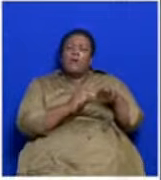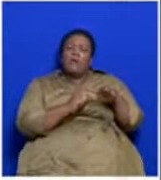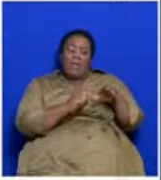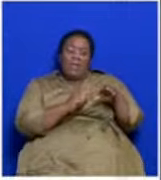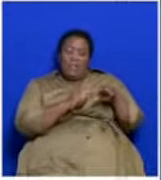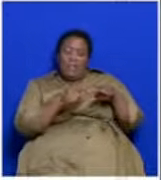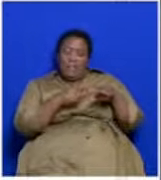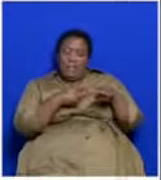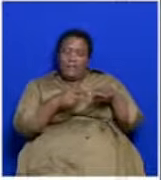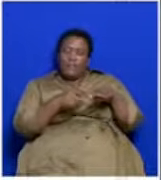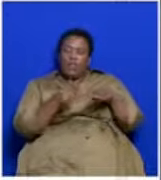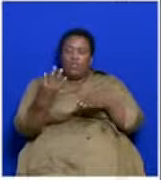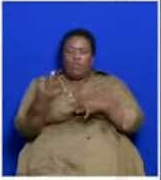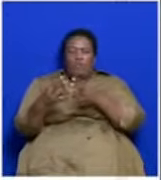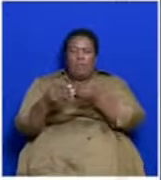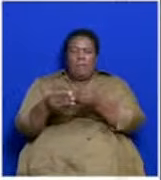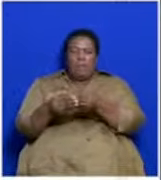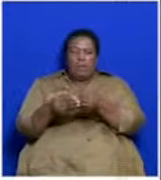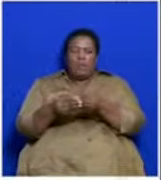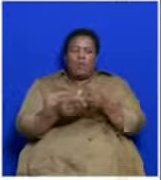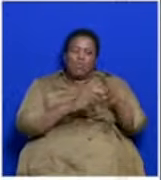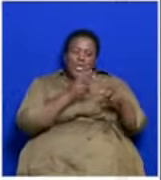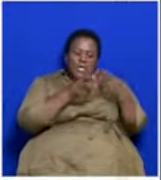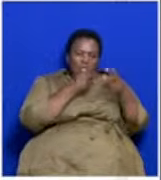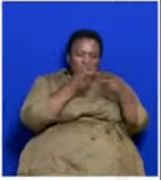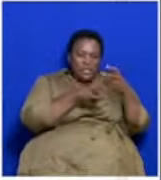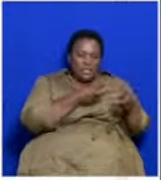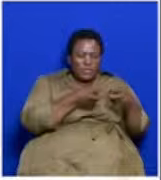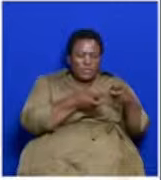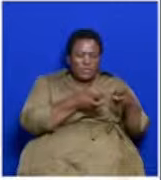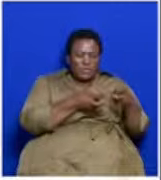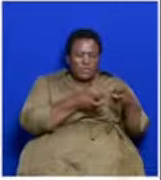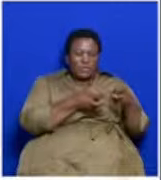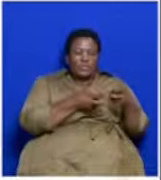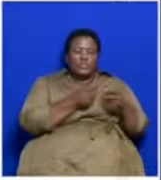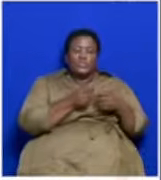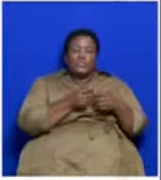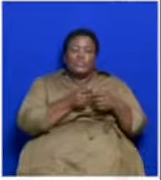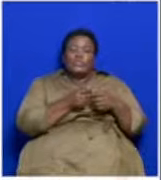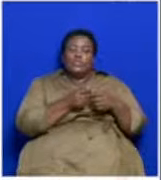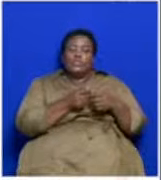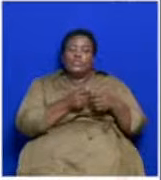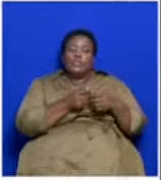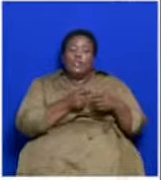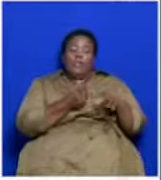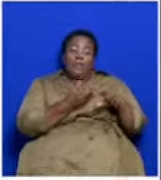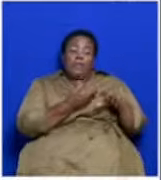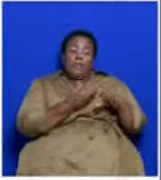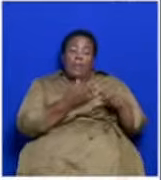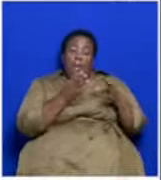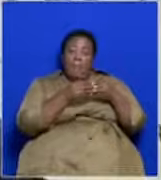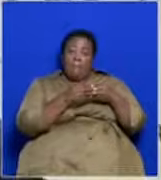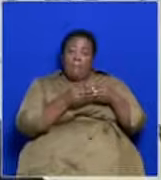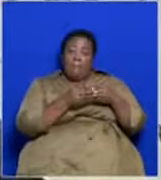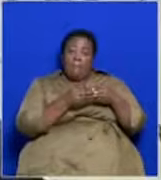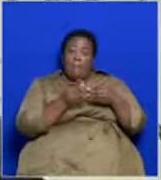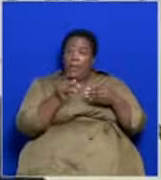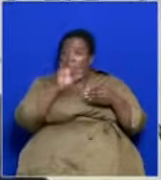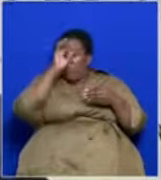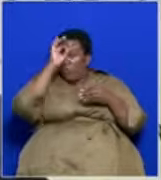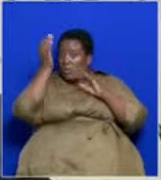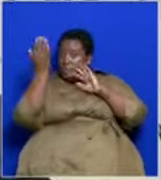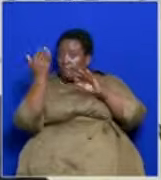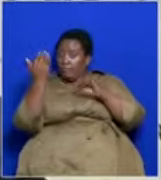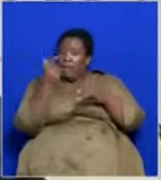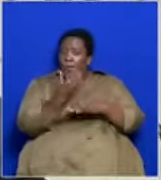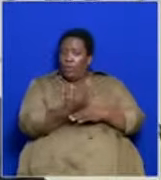were stitching the shop. Please say that again. I'll say the three members that I see here is consistent